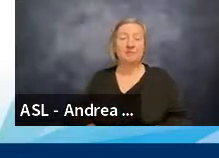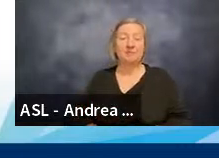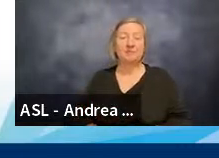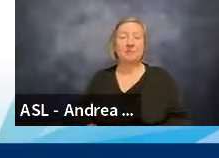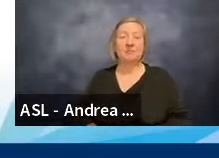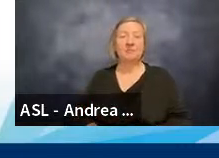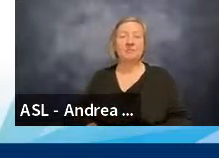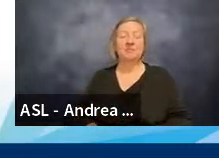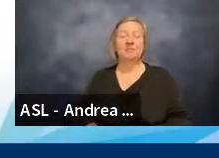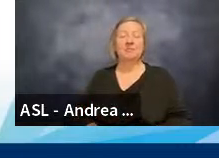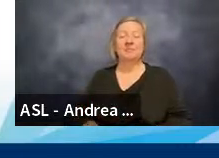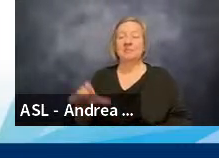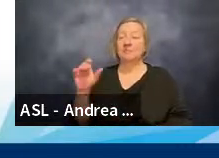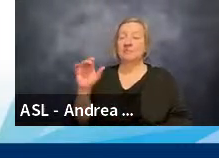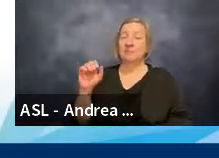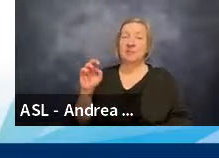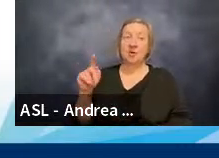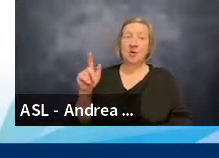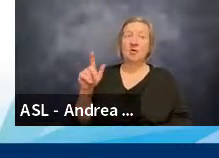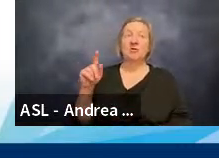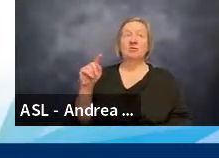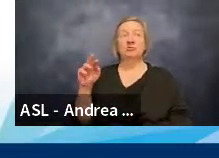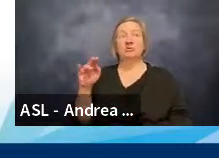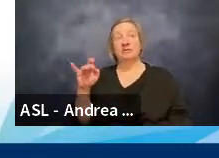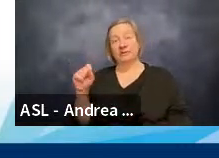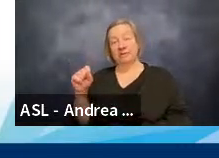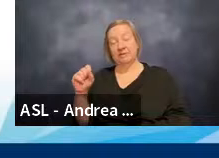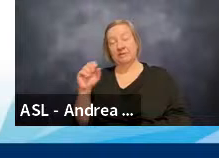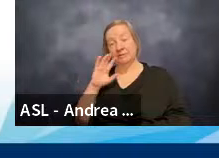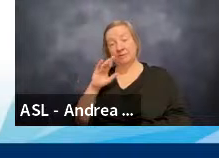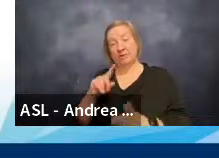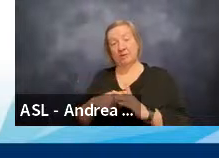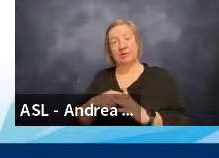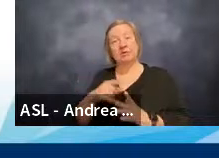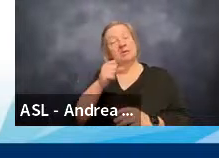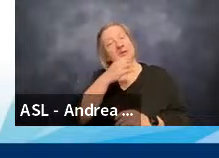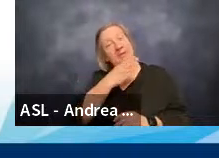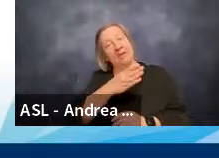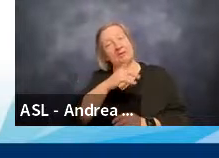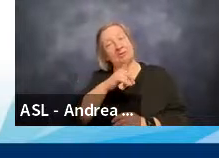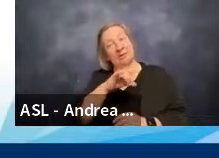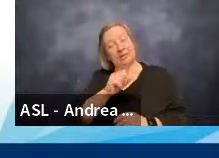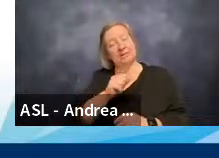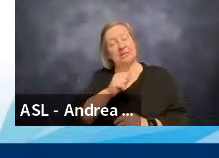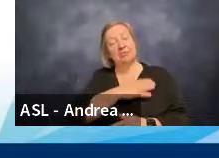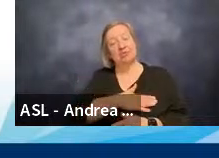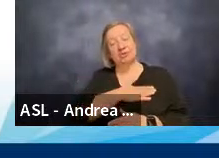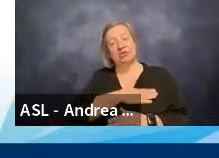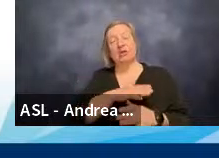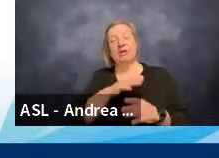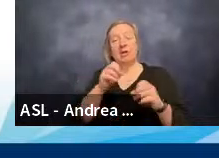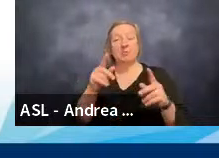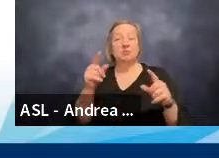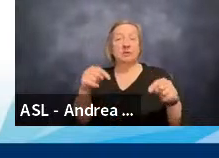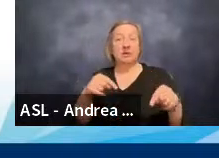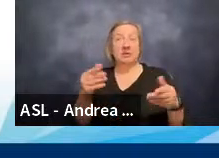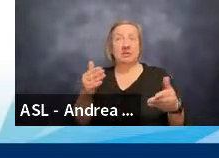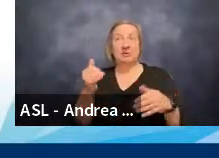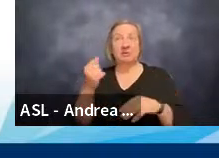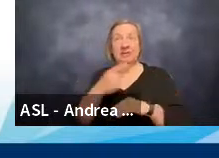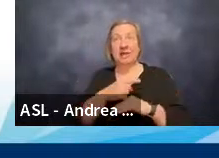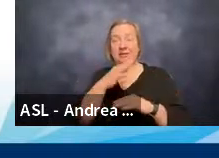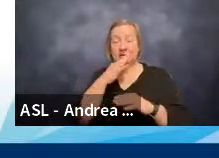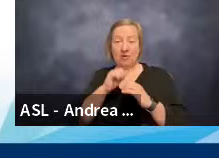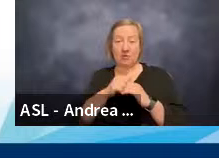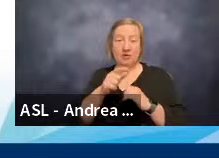Carl and Travis. Travis, you're going to start. Yeah, thank you, Lisa. Appreciate the opportunity to come here today and talk to you.